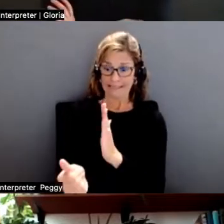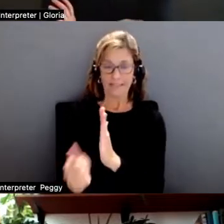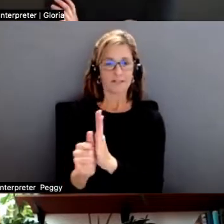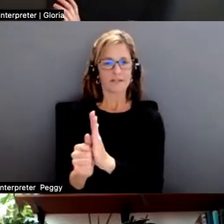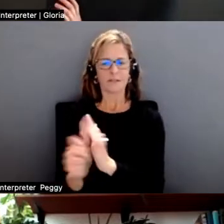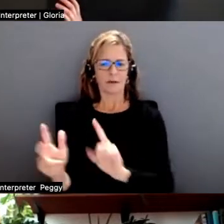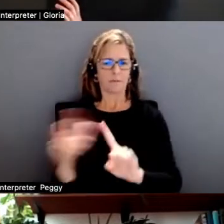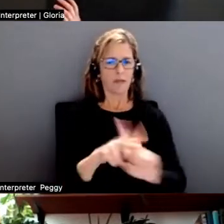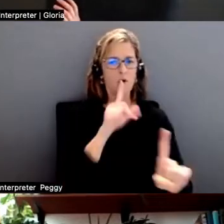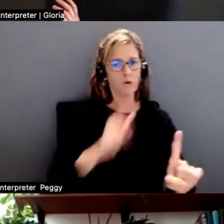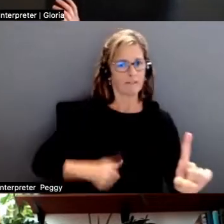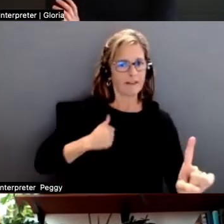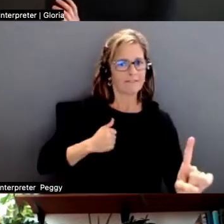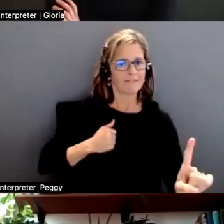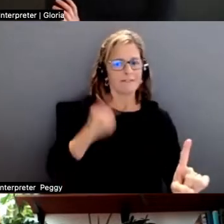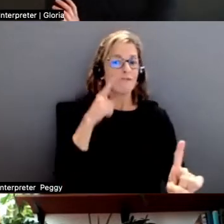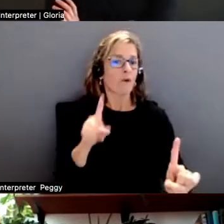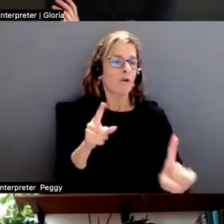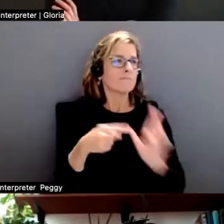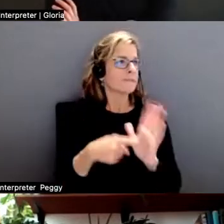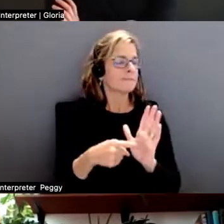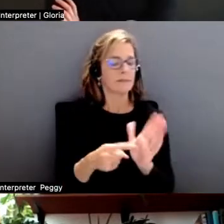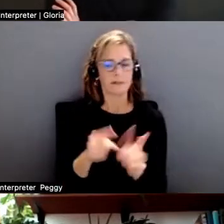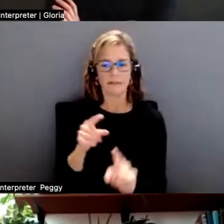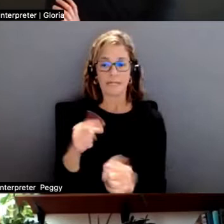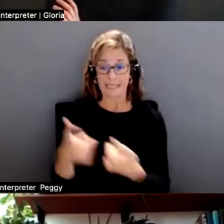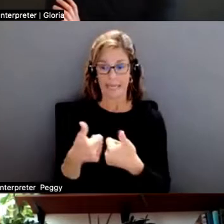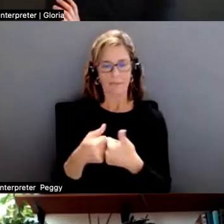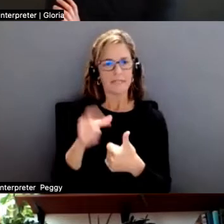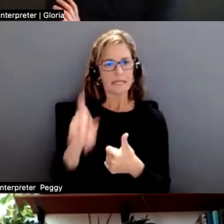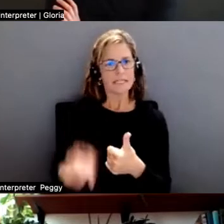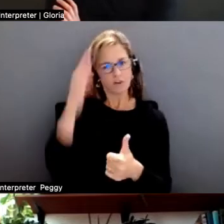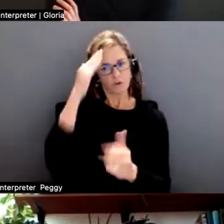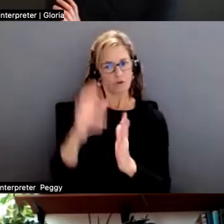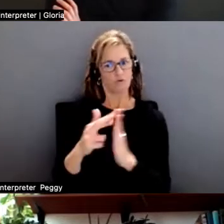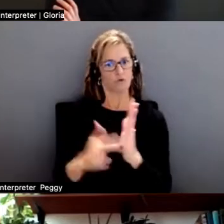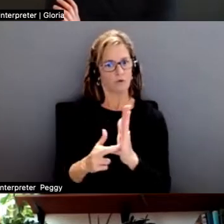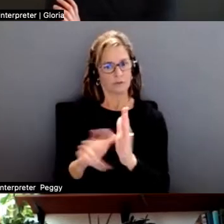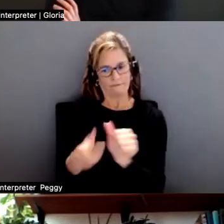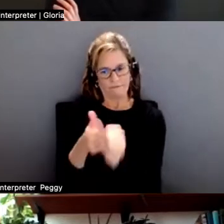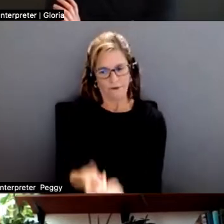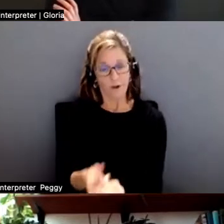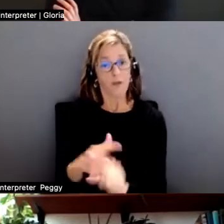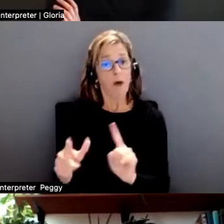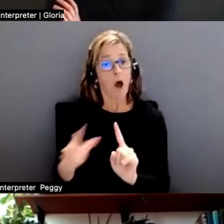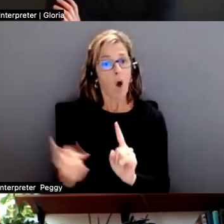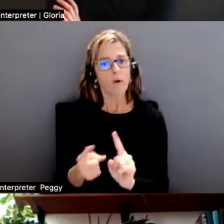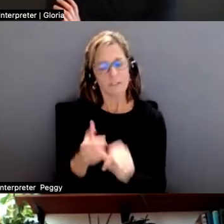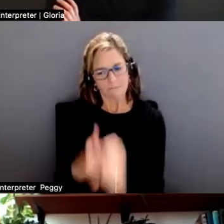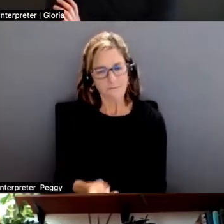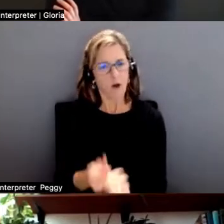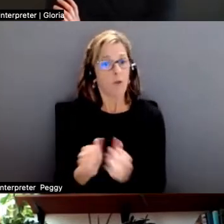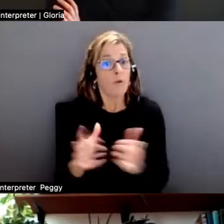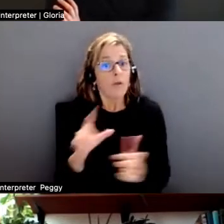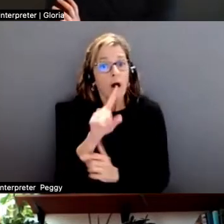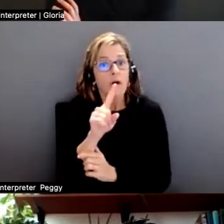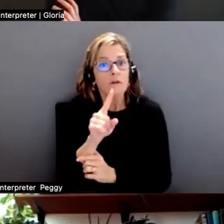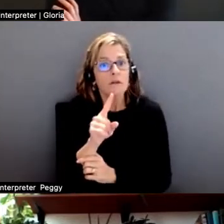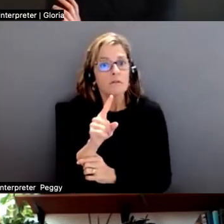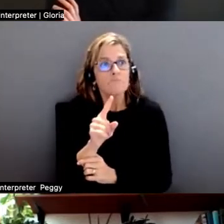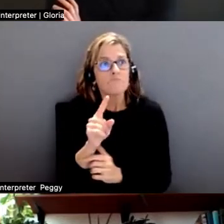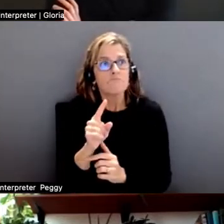rules. Sometimes these can even be debated, which is very useful as well. They often